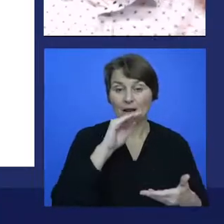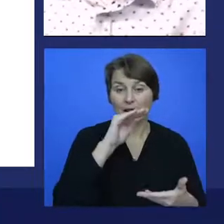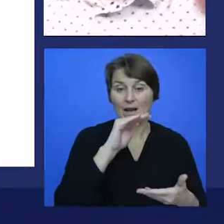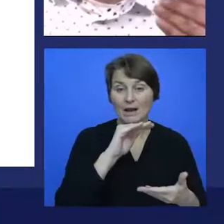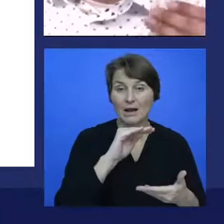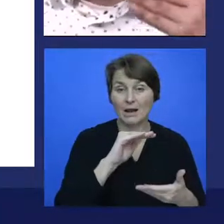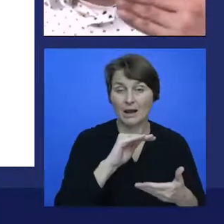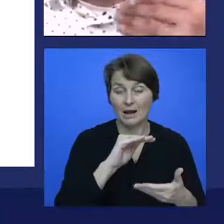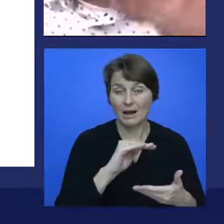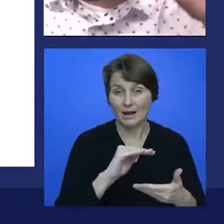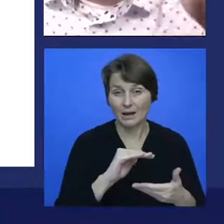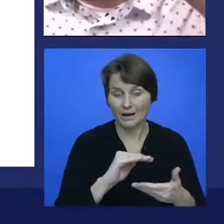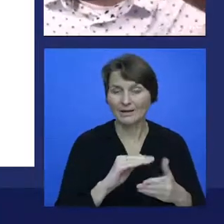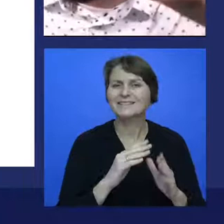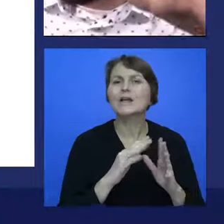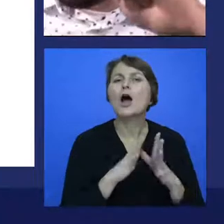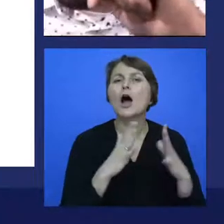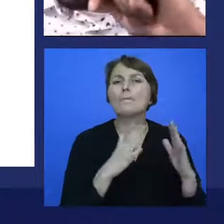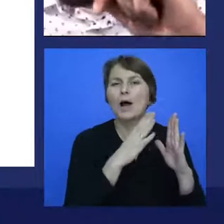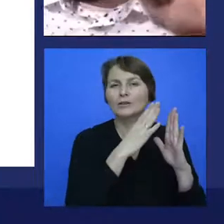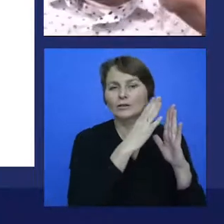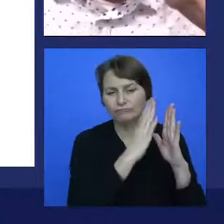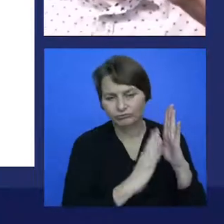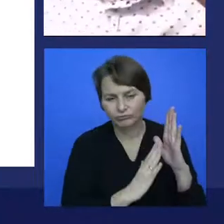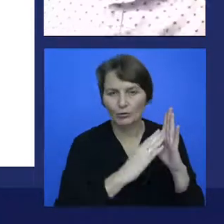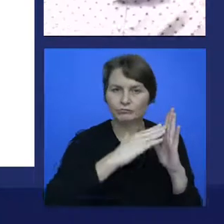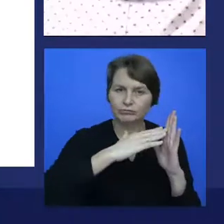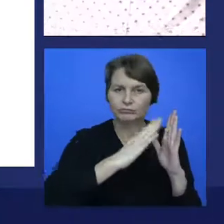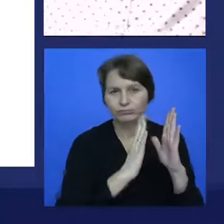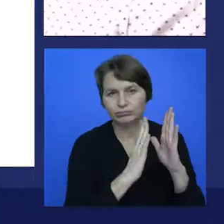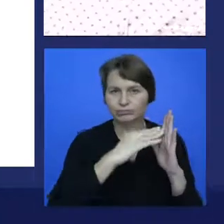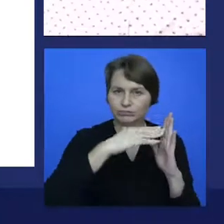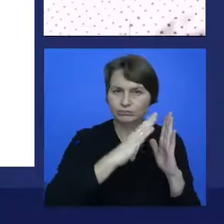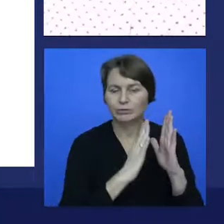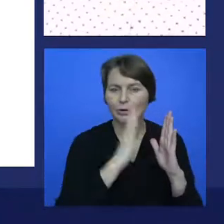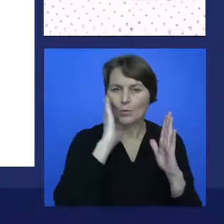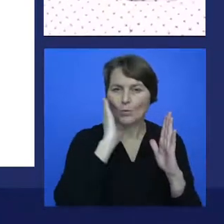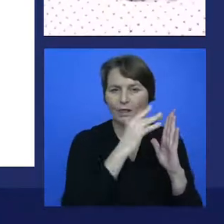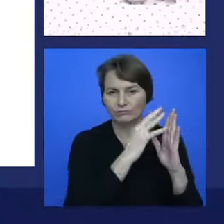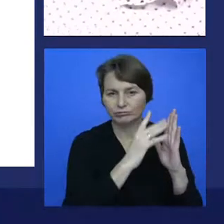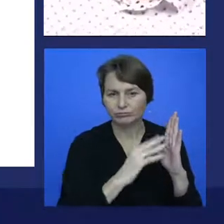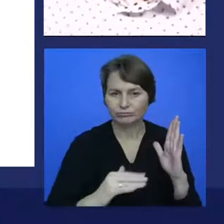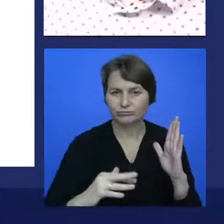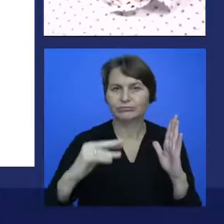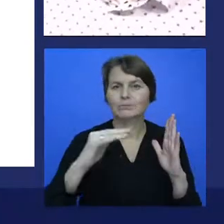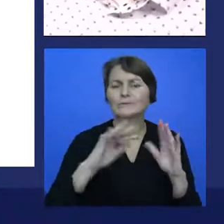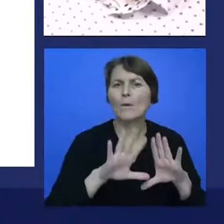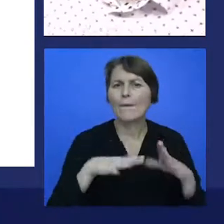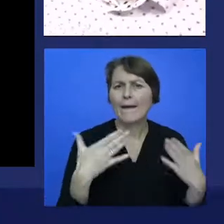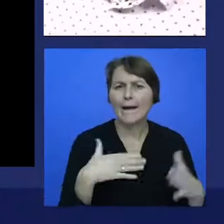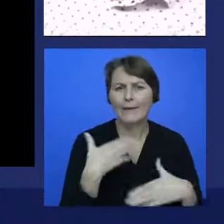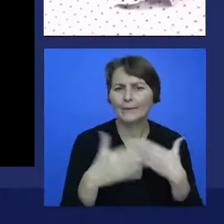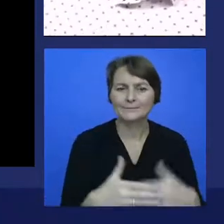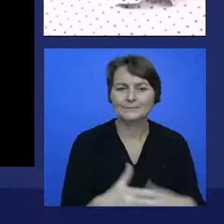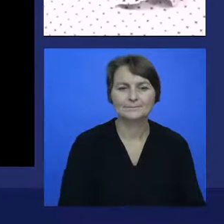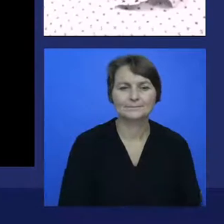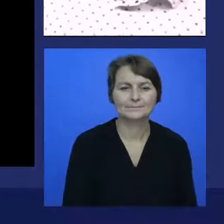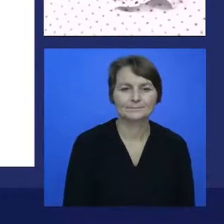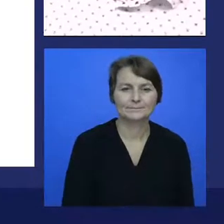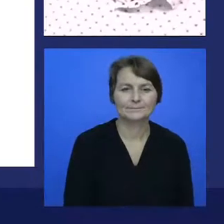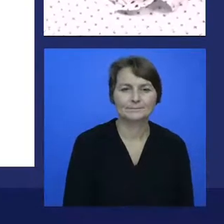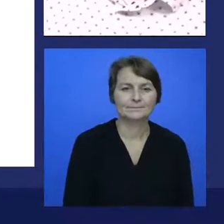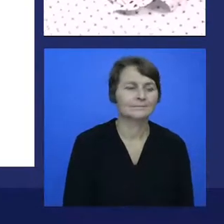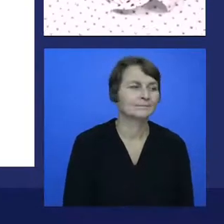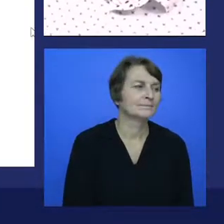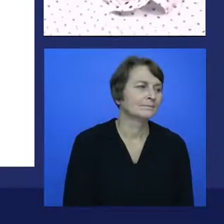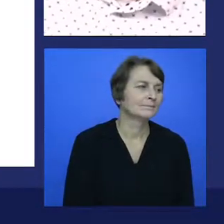you the slope which we should go into to do that. So how do we do that, right? Well, it turns out that PyTorch